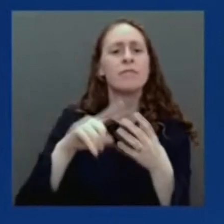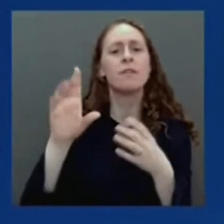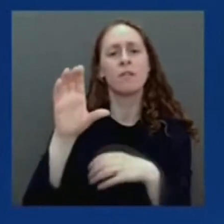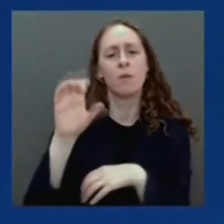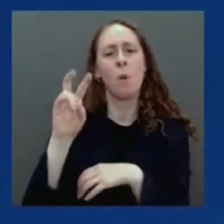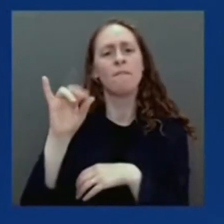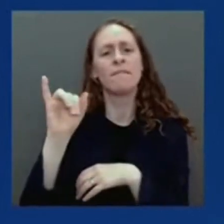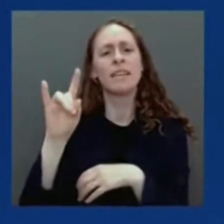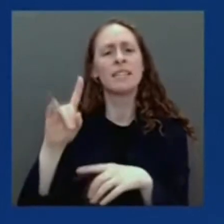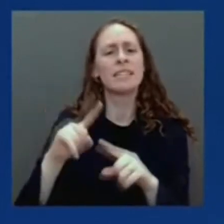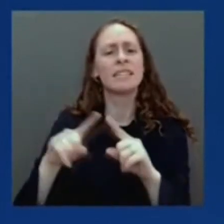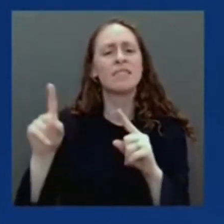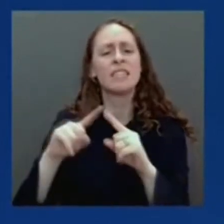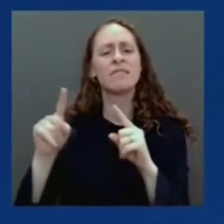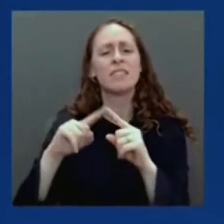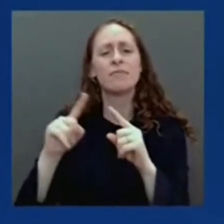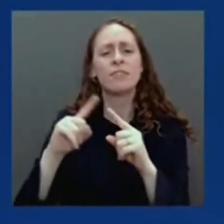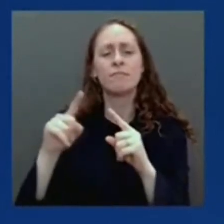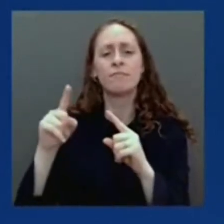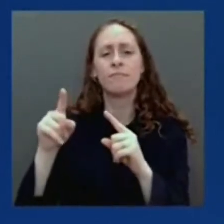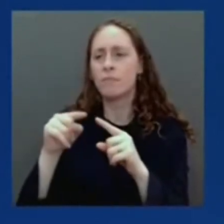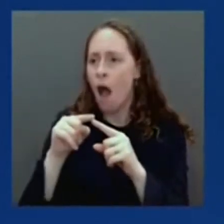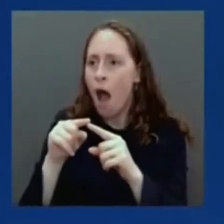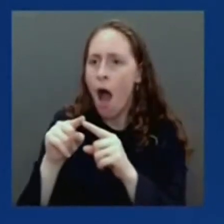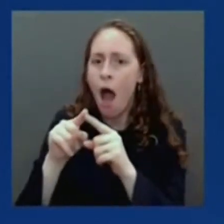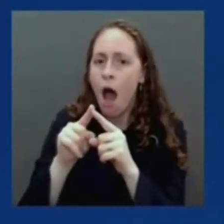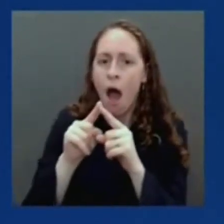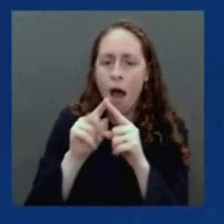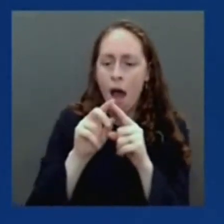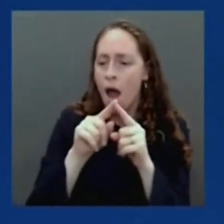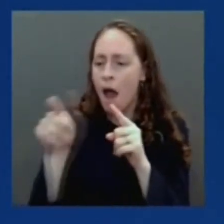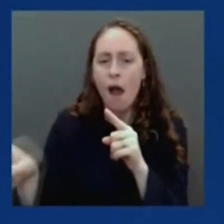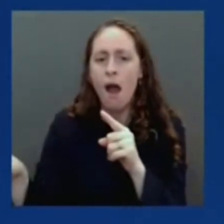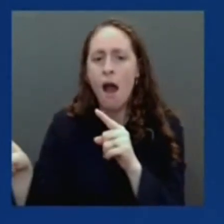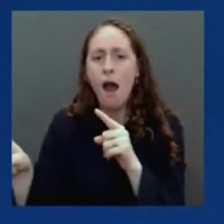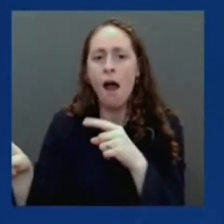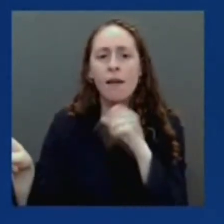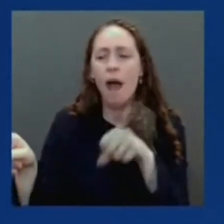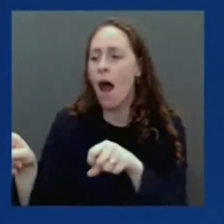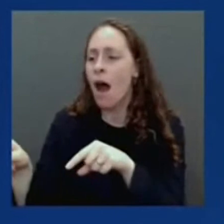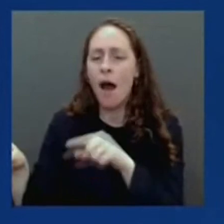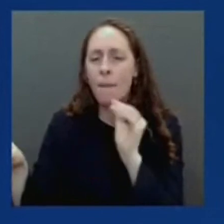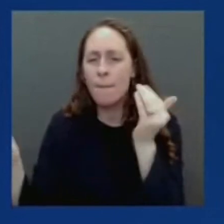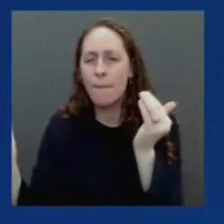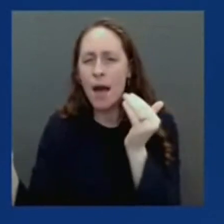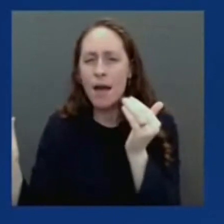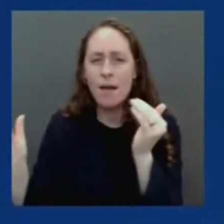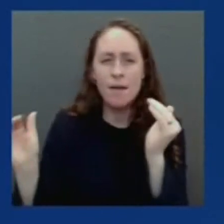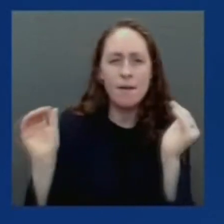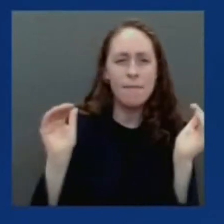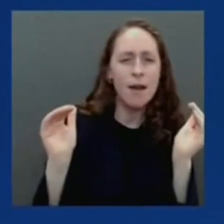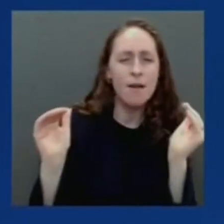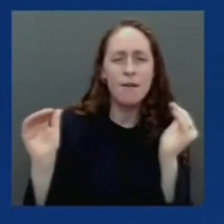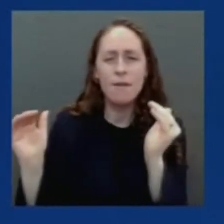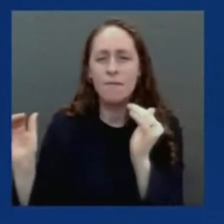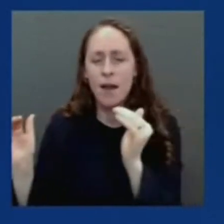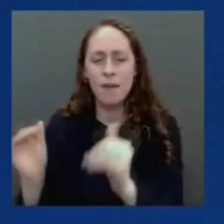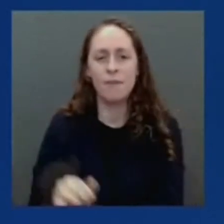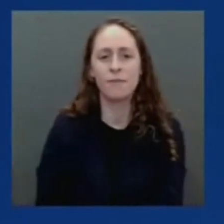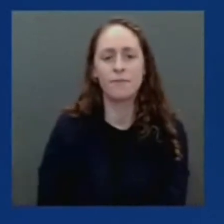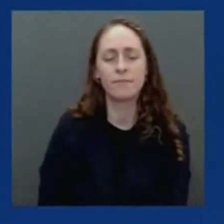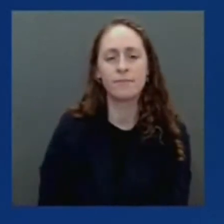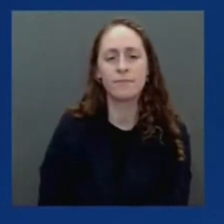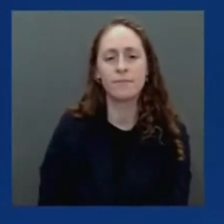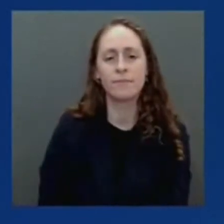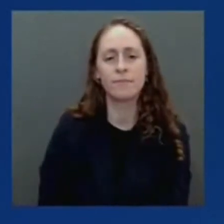by selecting out anywhere from 10 to 20 families of viruses in which we could find